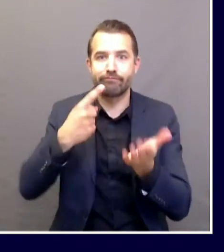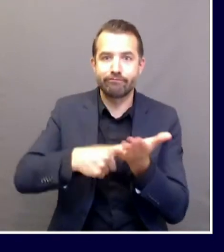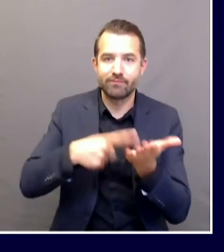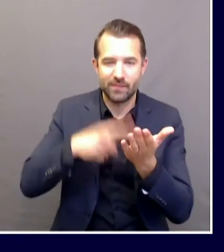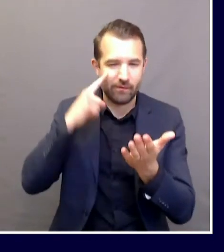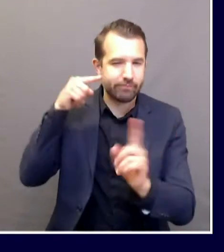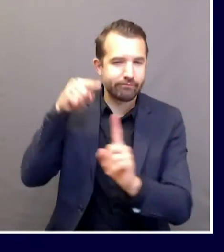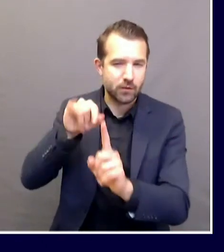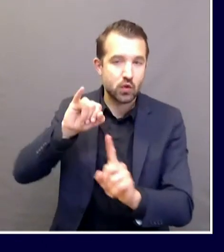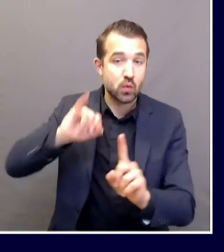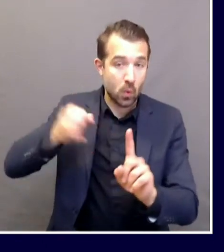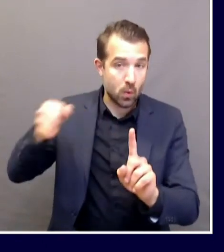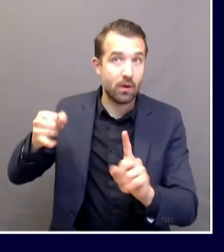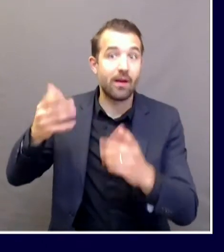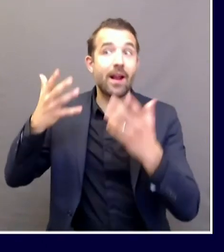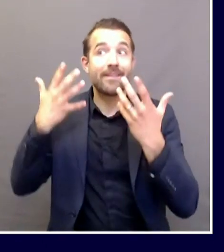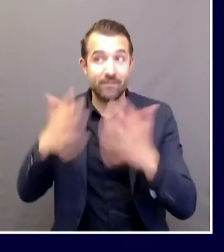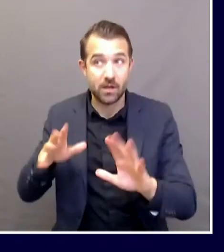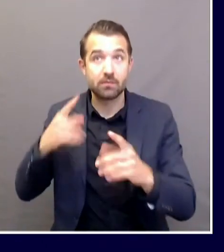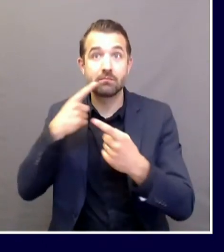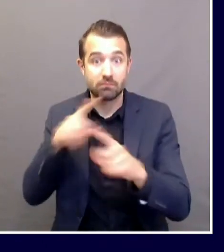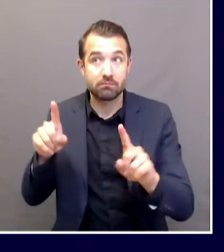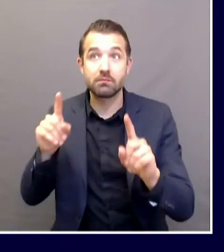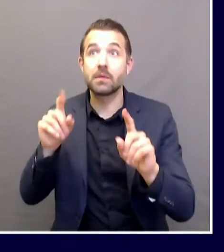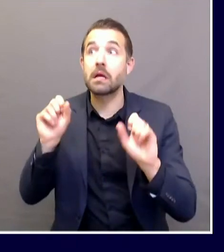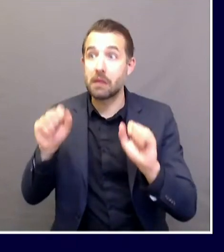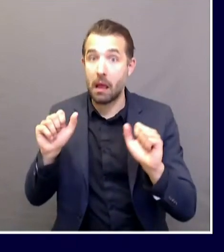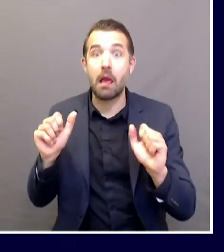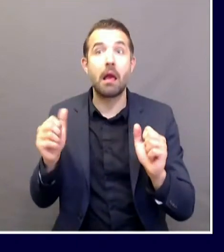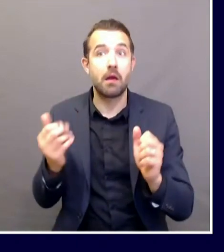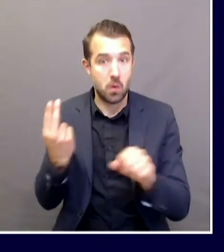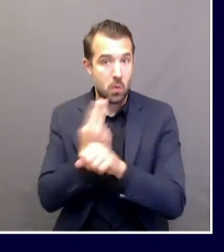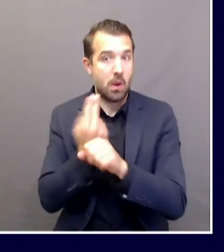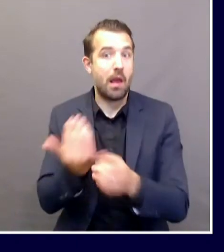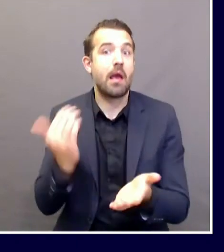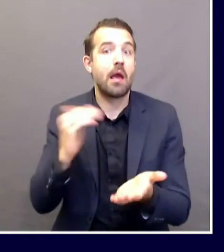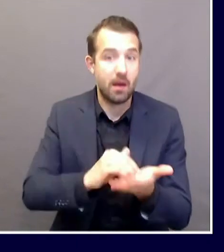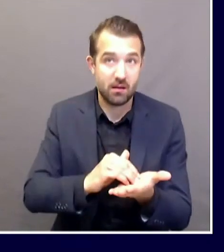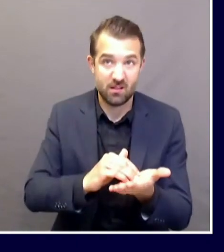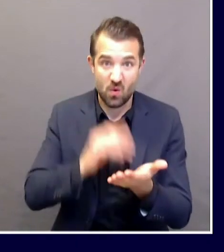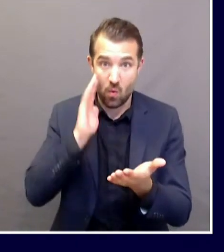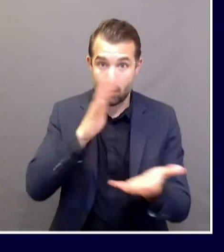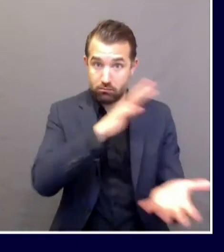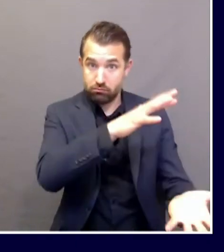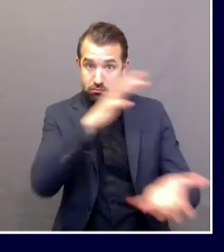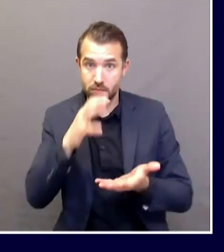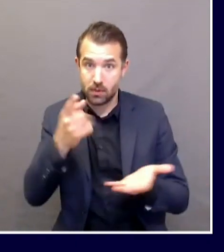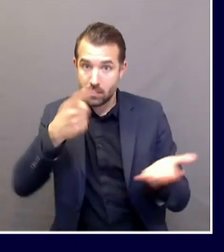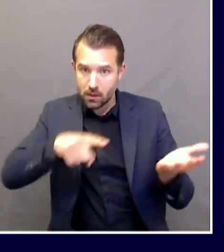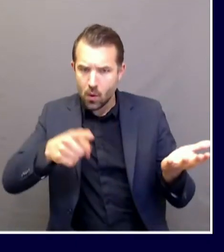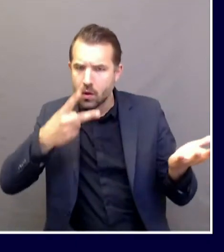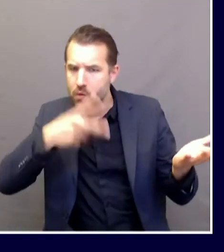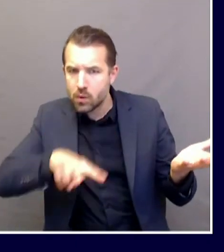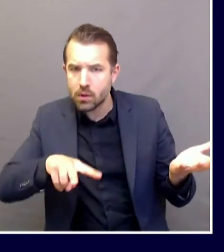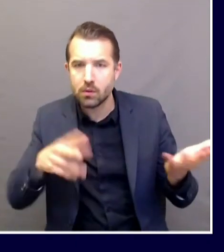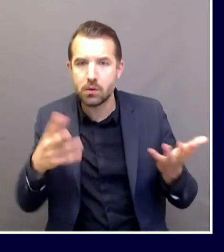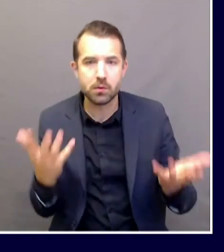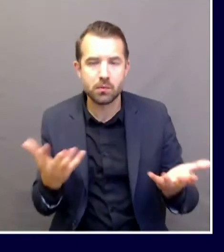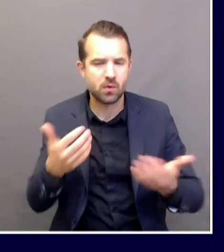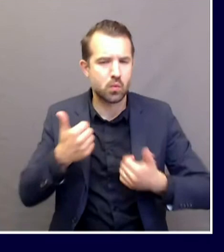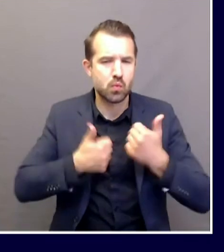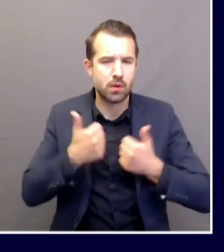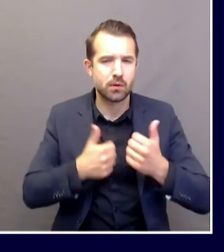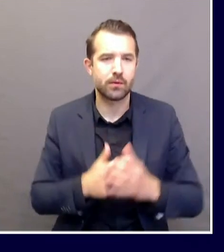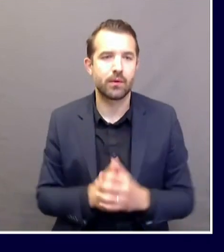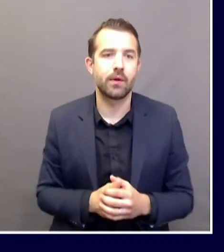J&J's supplies starting next week, or will we have to wait another week after that? Got it. Thanks, Joe. Let's, as to the former, you're